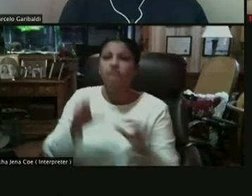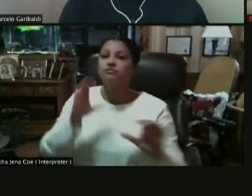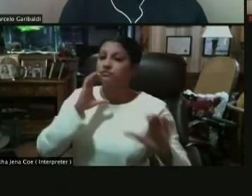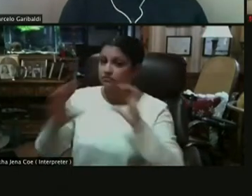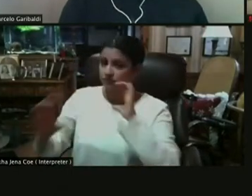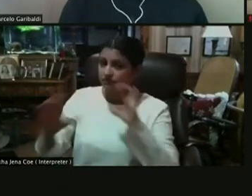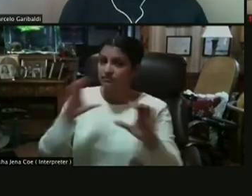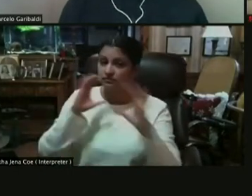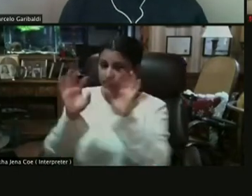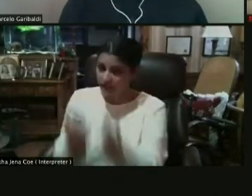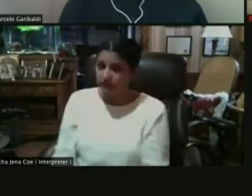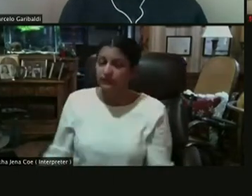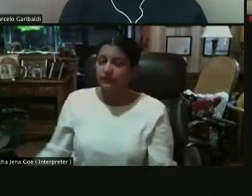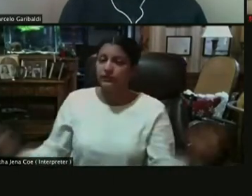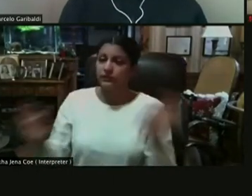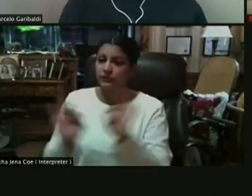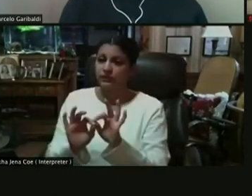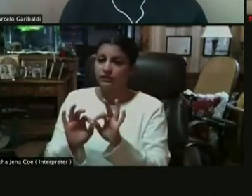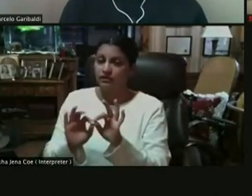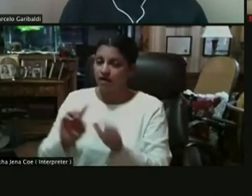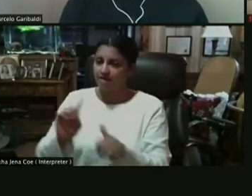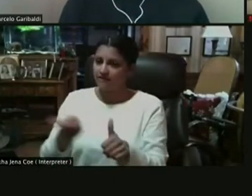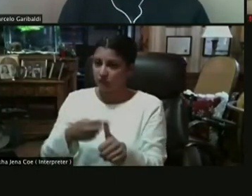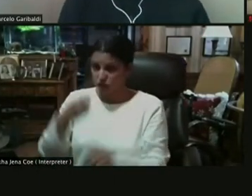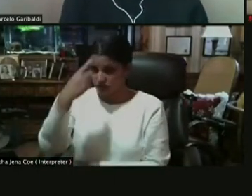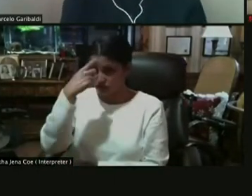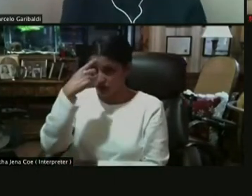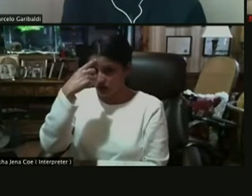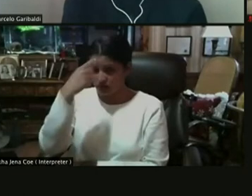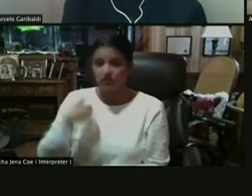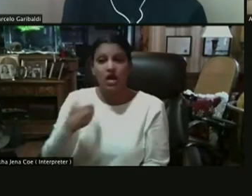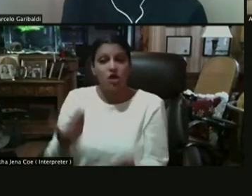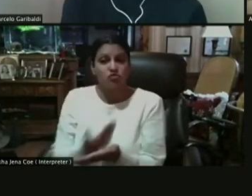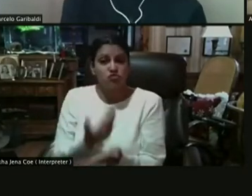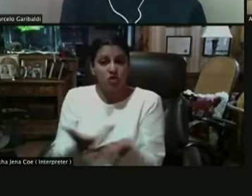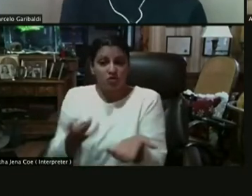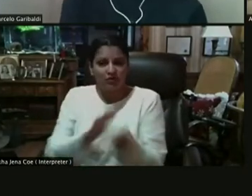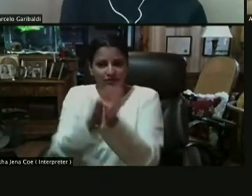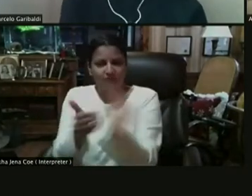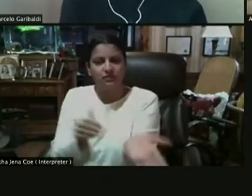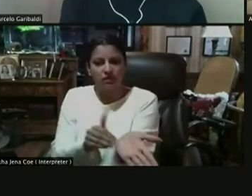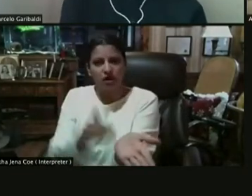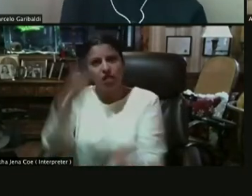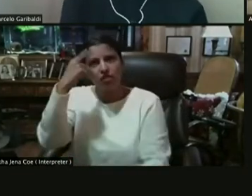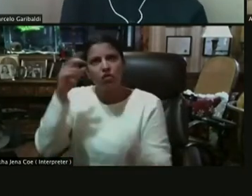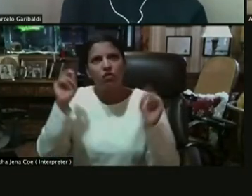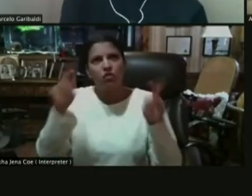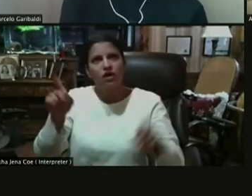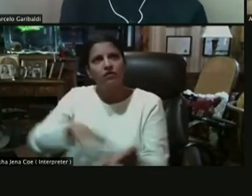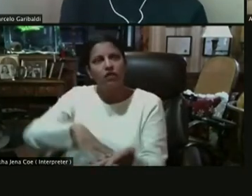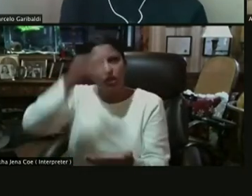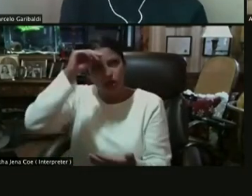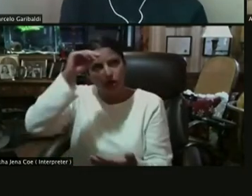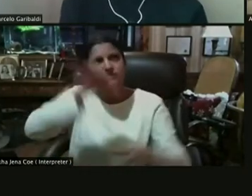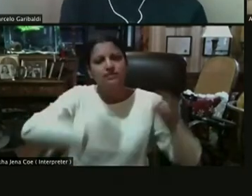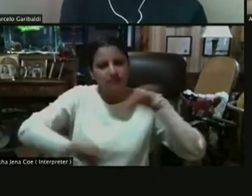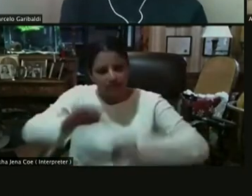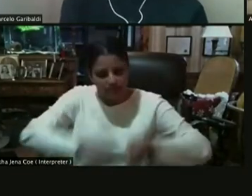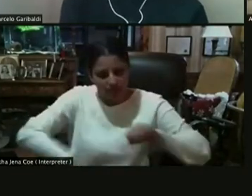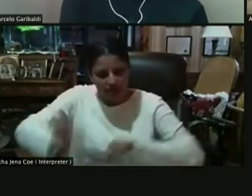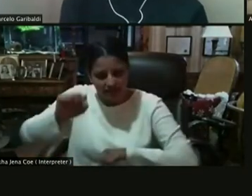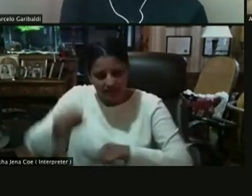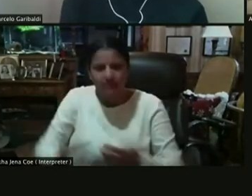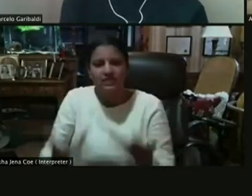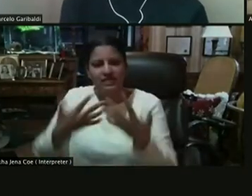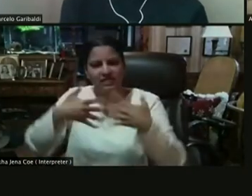Communication. So when I first thought I was going, you know, knew I wanted to be a doctor, I thought, okay, I have to learn all this science and integrate the